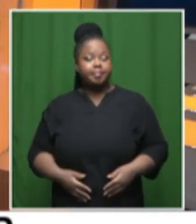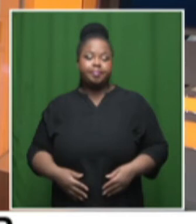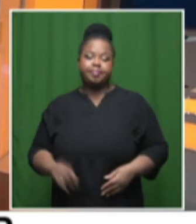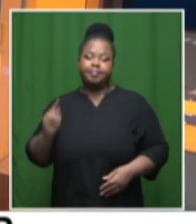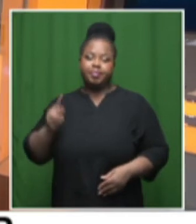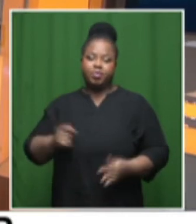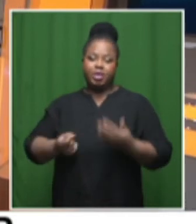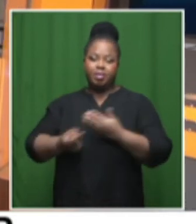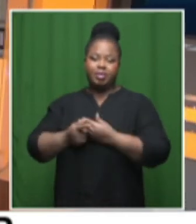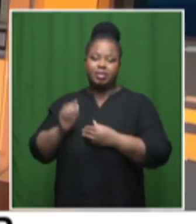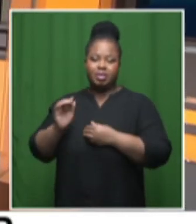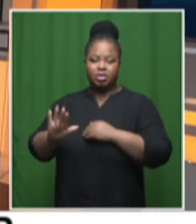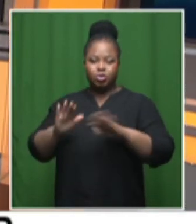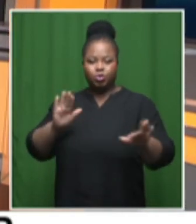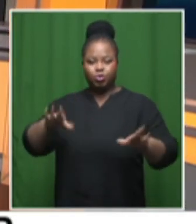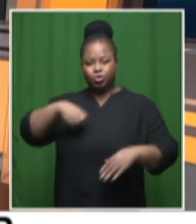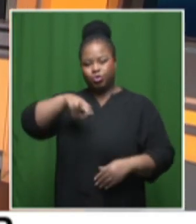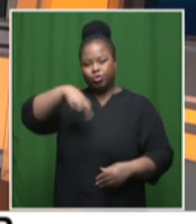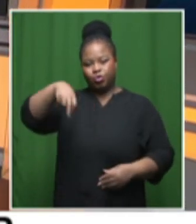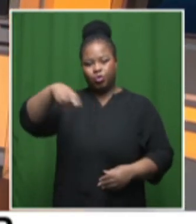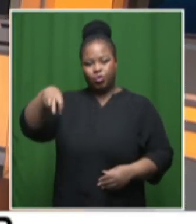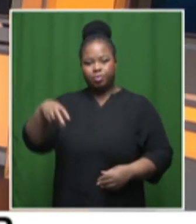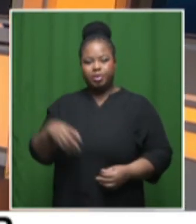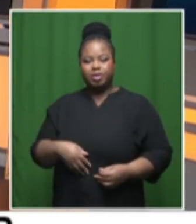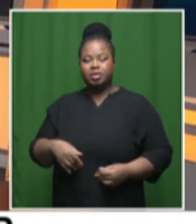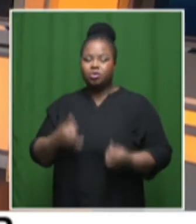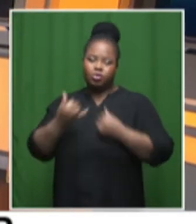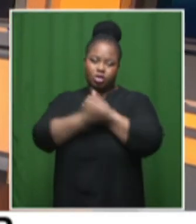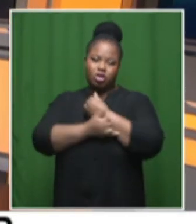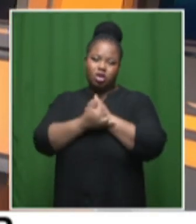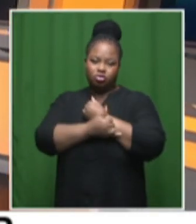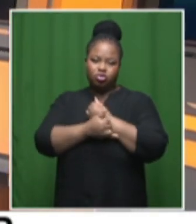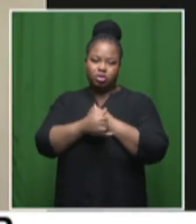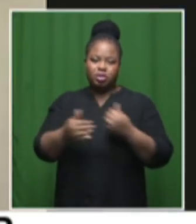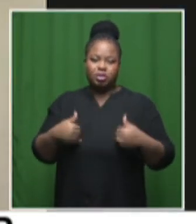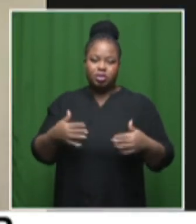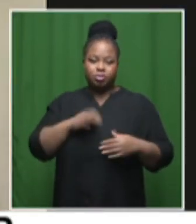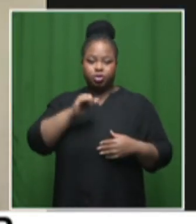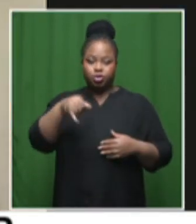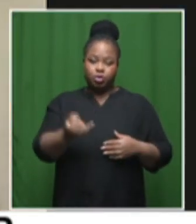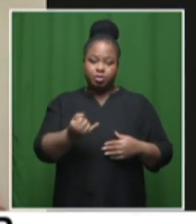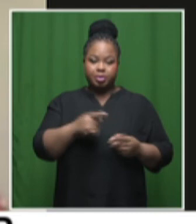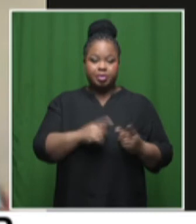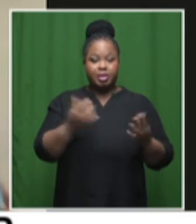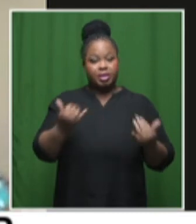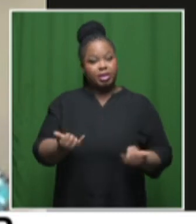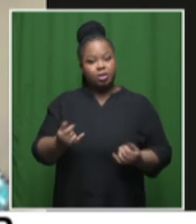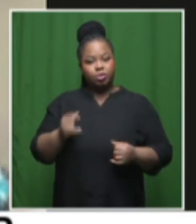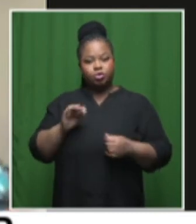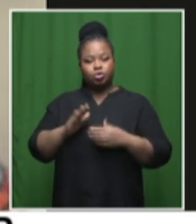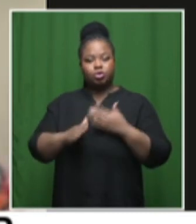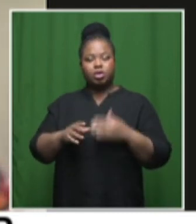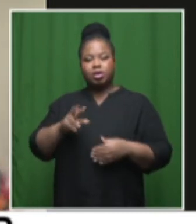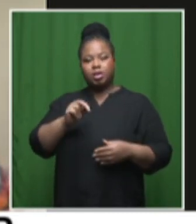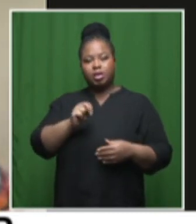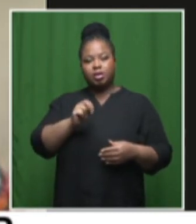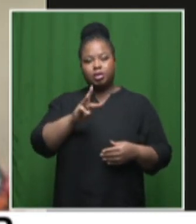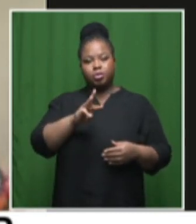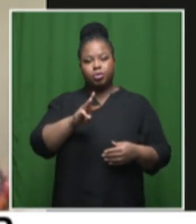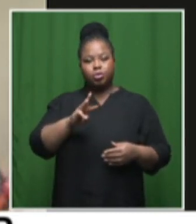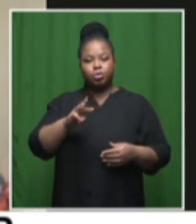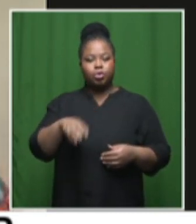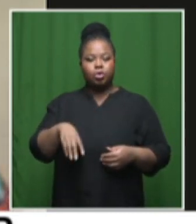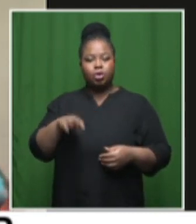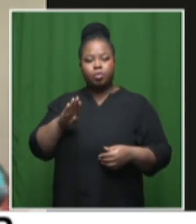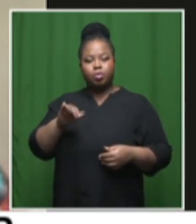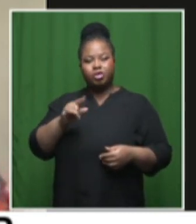exhibition is actually an exhibition tour. It's been going around the country. It started in Johannesburg, but right now it's showing at the NWU Botanical